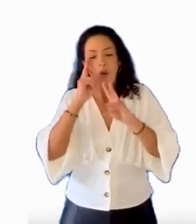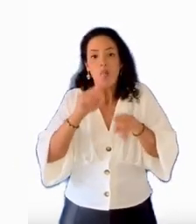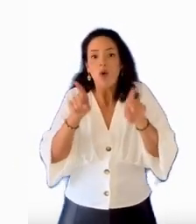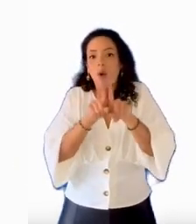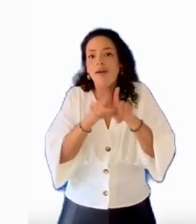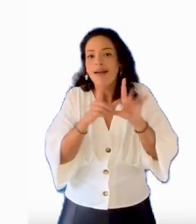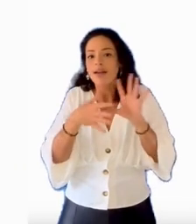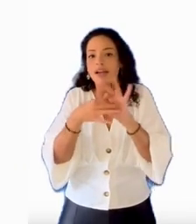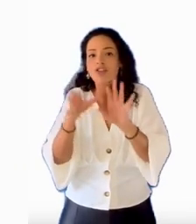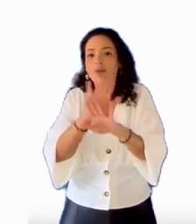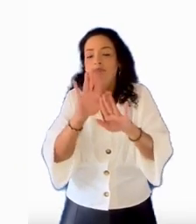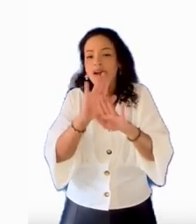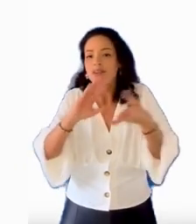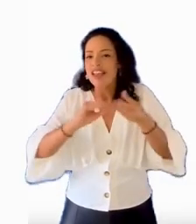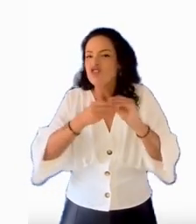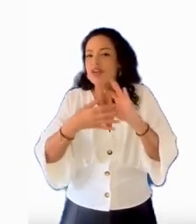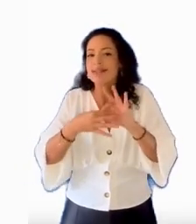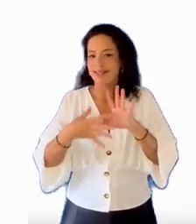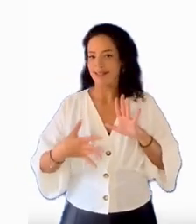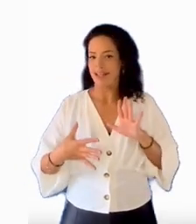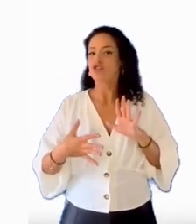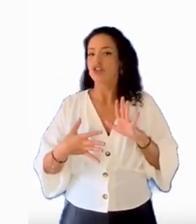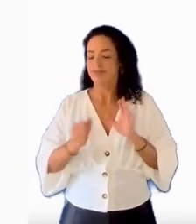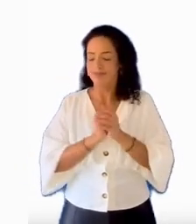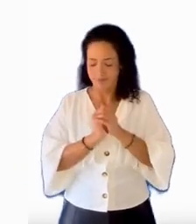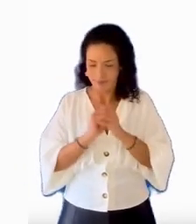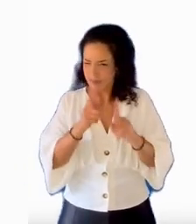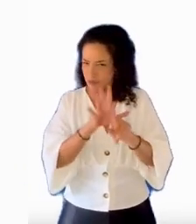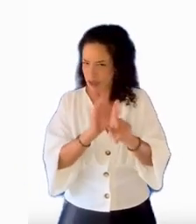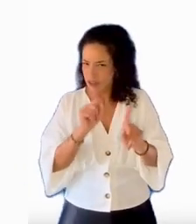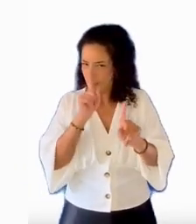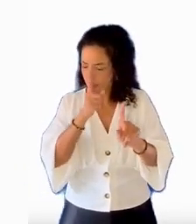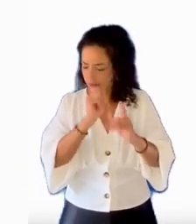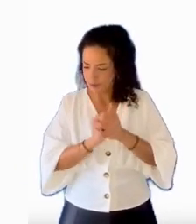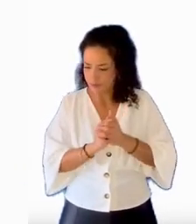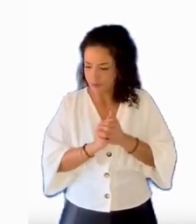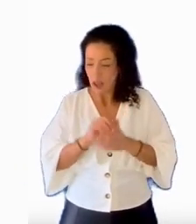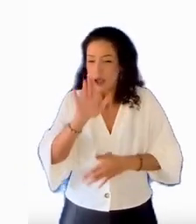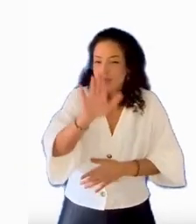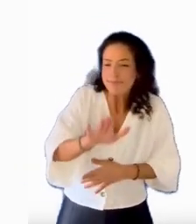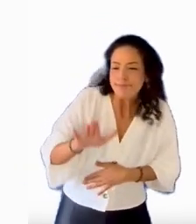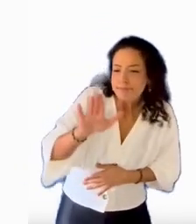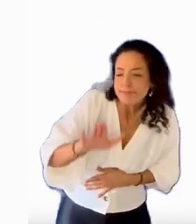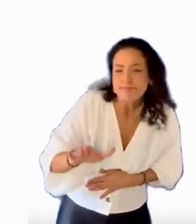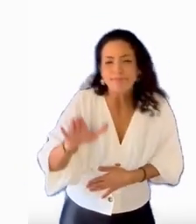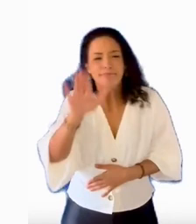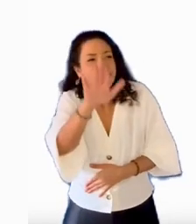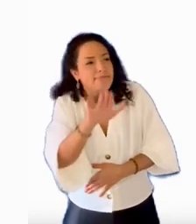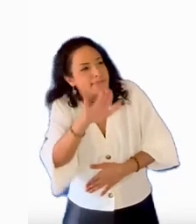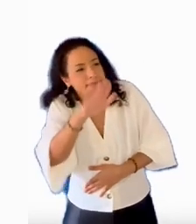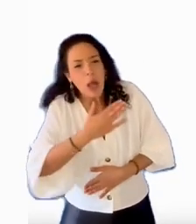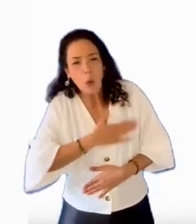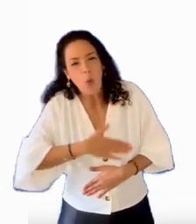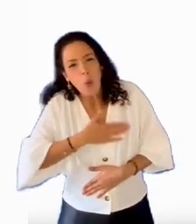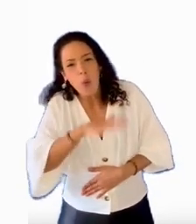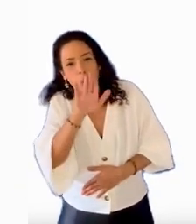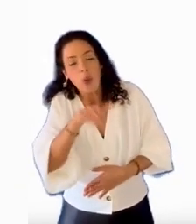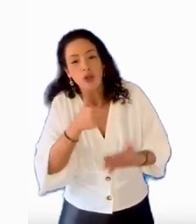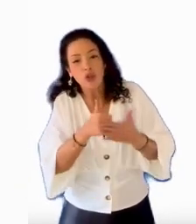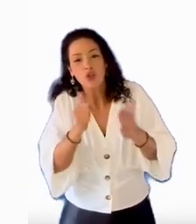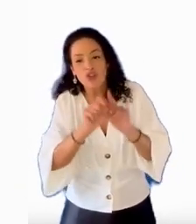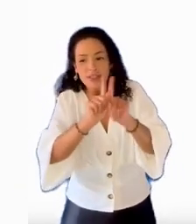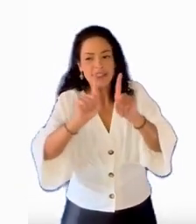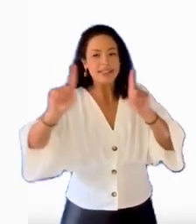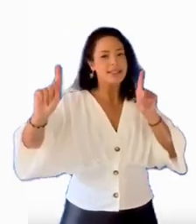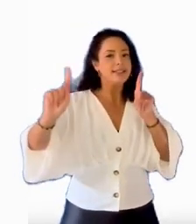fact undermine and create disconnection instead. For example, pity and sympathy, often delivered at a safe distance,